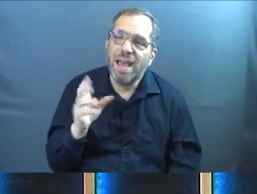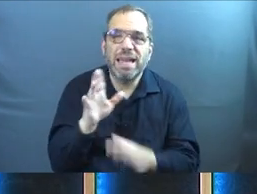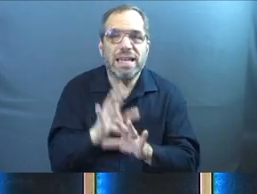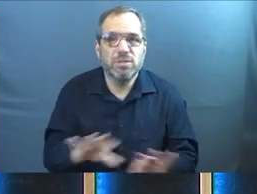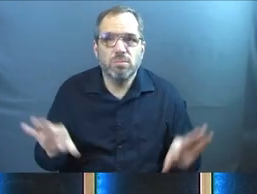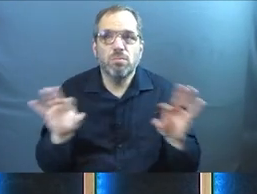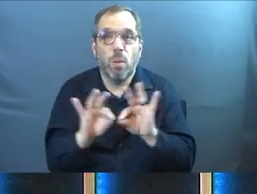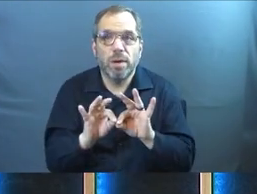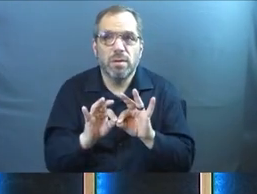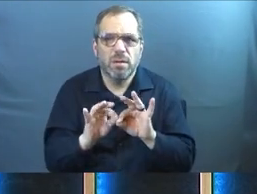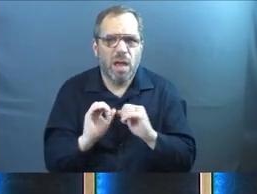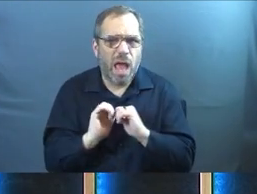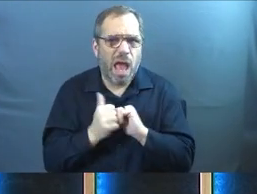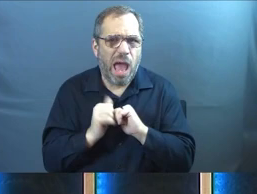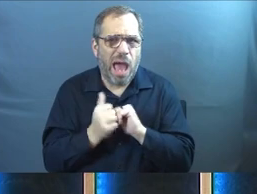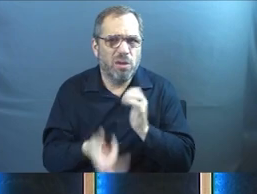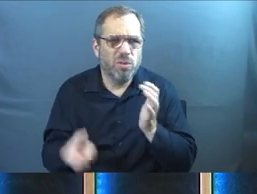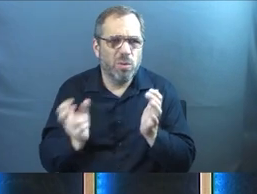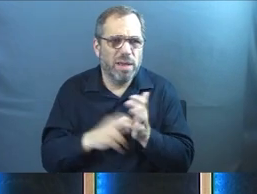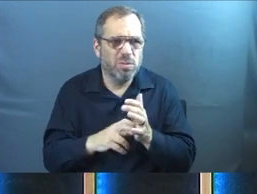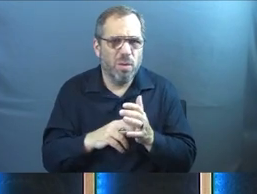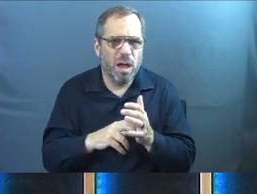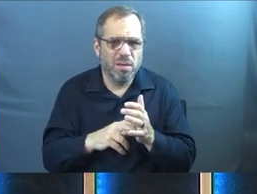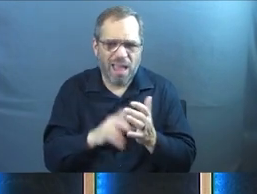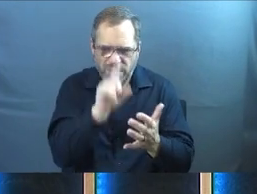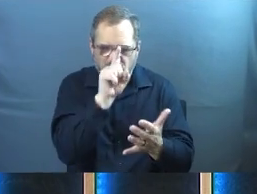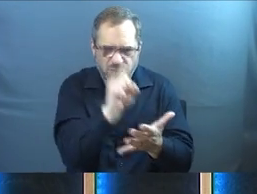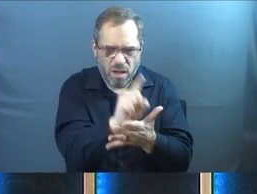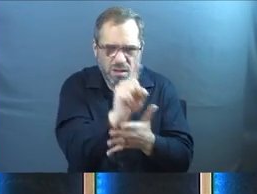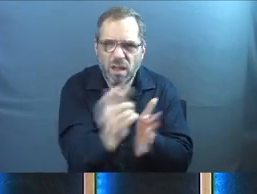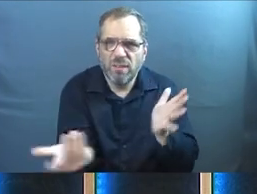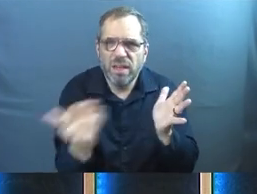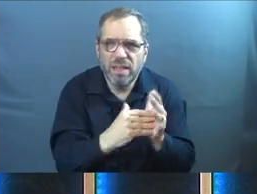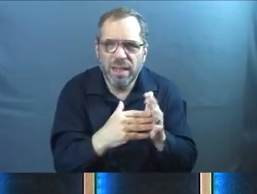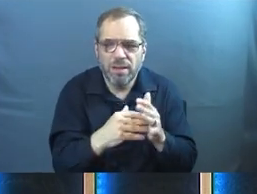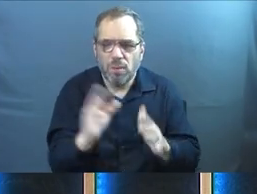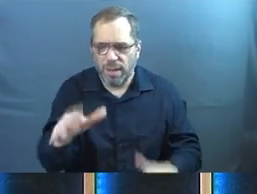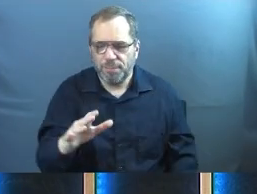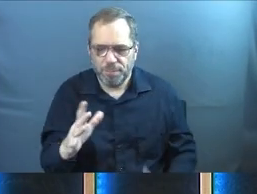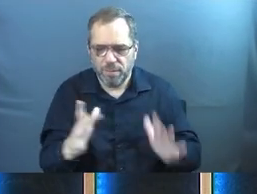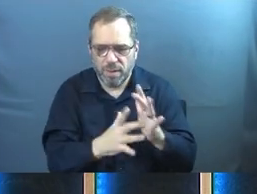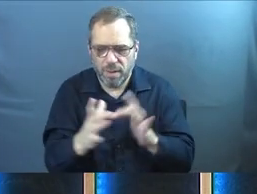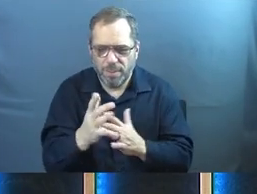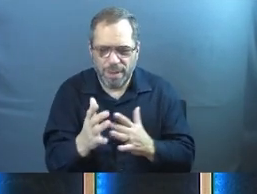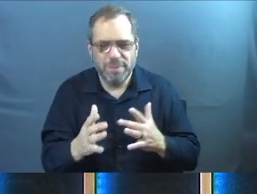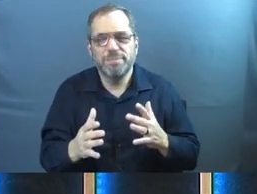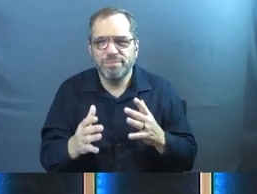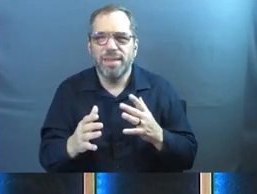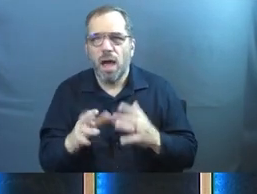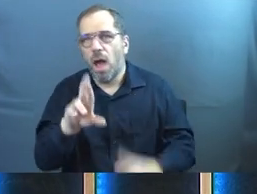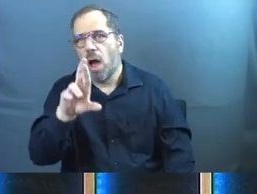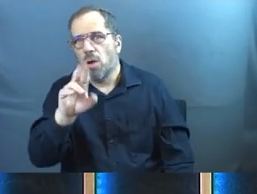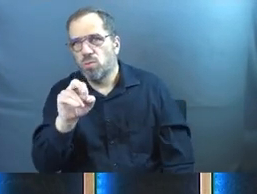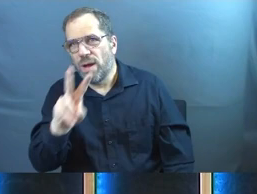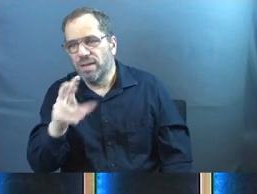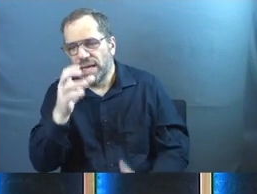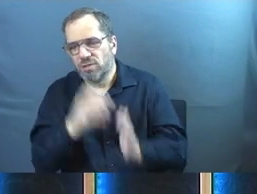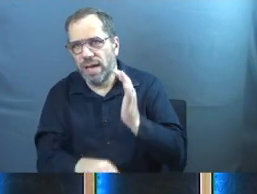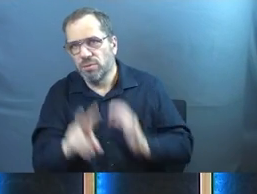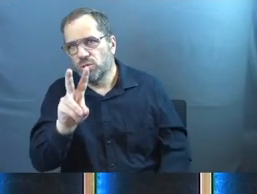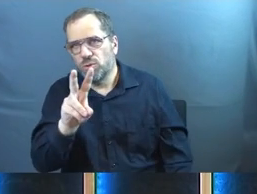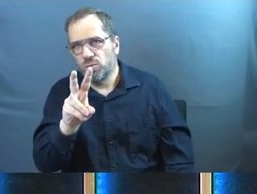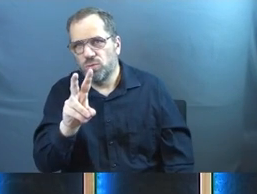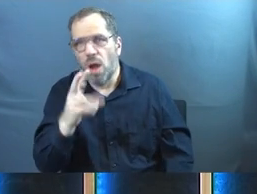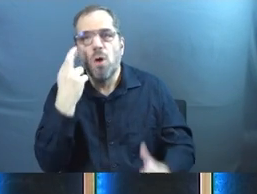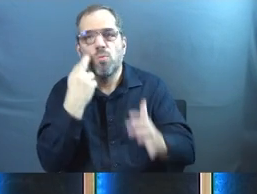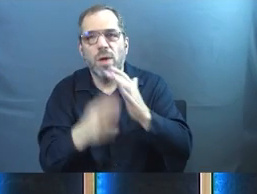important. So how do you resurrect love? How do you fall in love all over again? Let's go to, this is Revelation chapter 2,